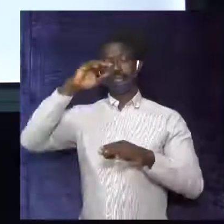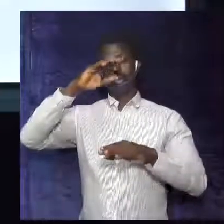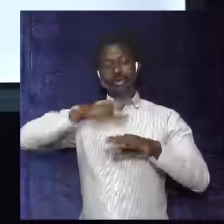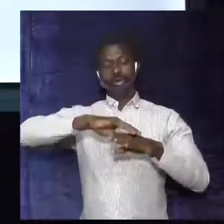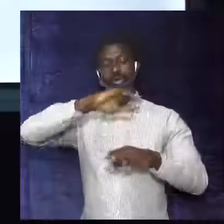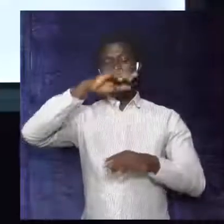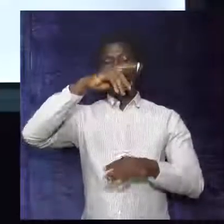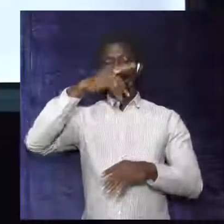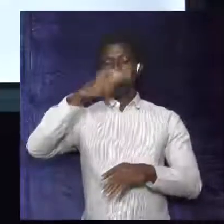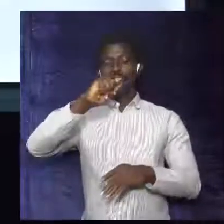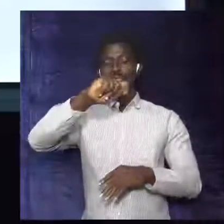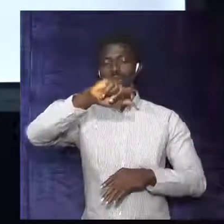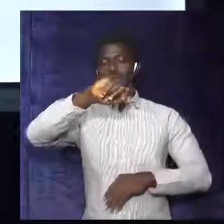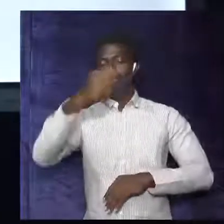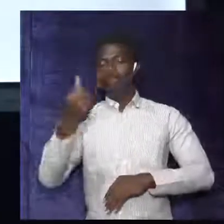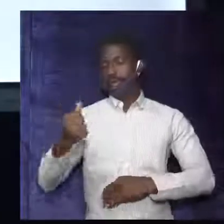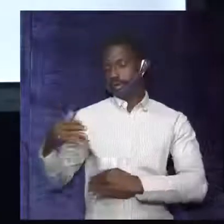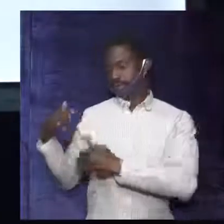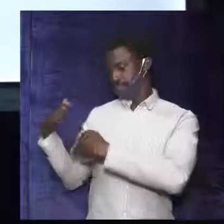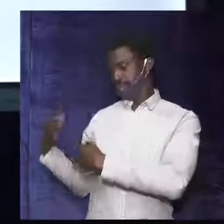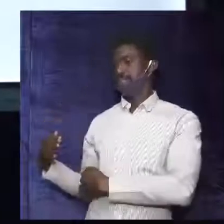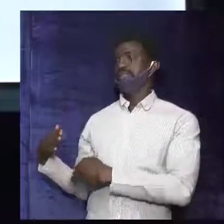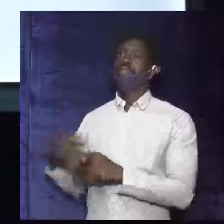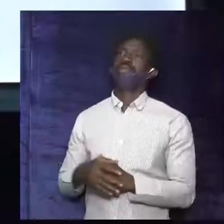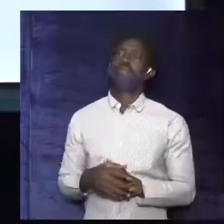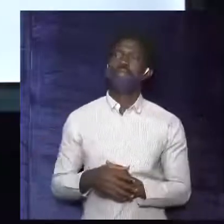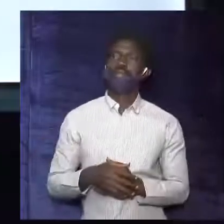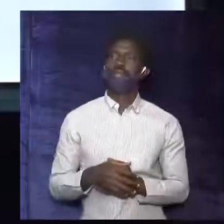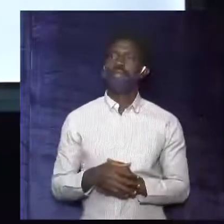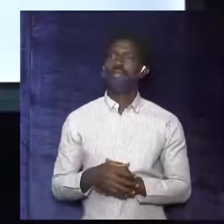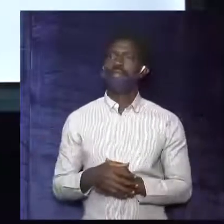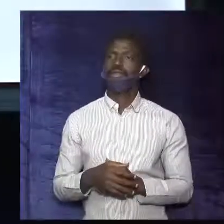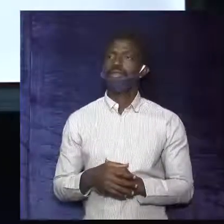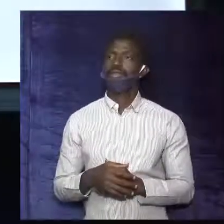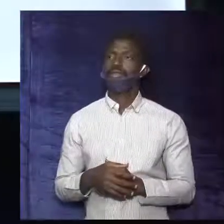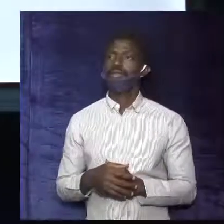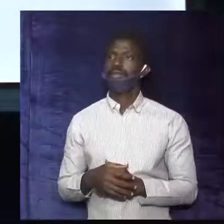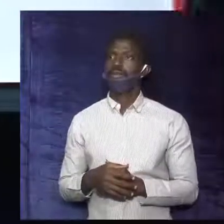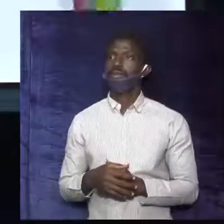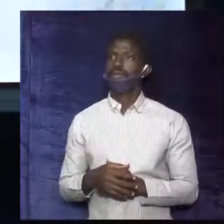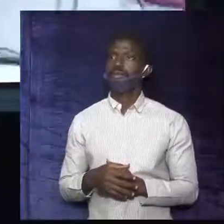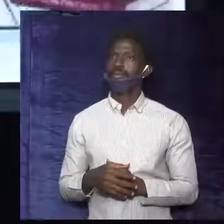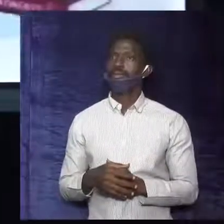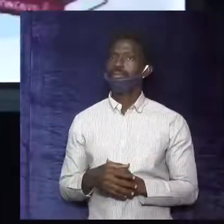side. I've told you that vertically opposite angles will look as if they want to close each other. Okay, so